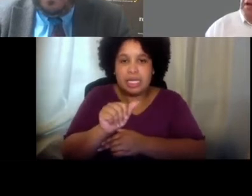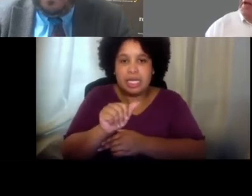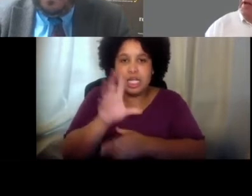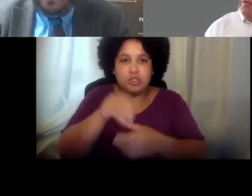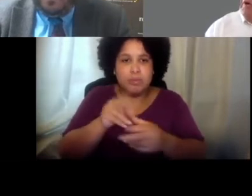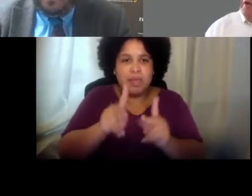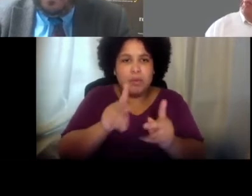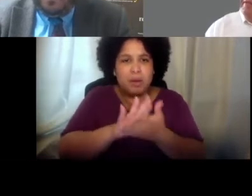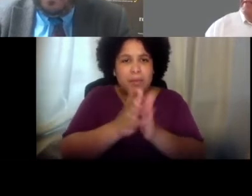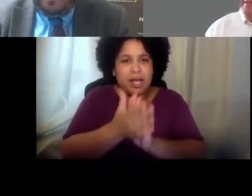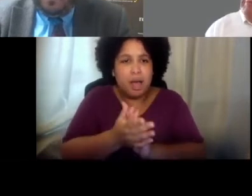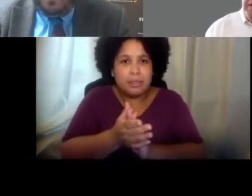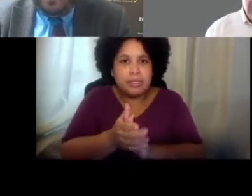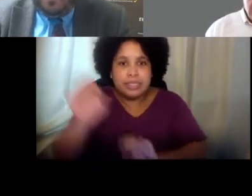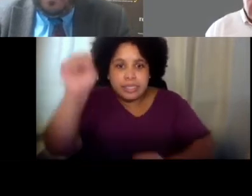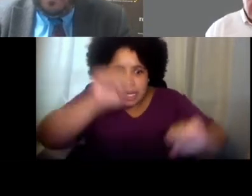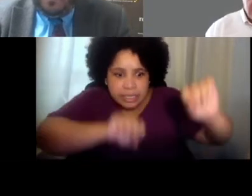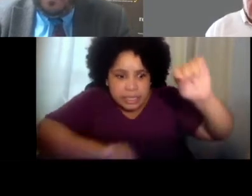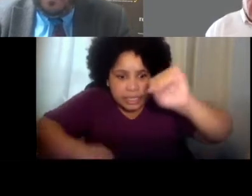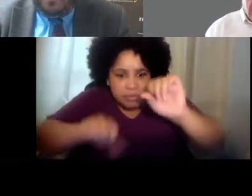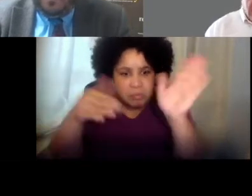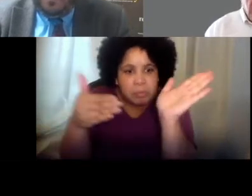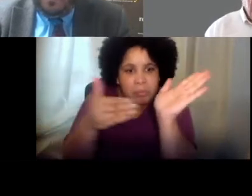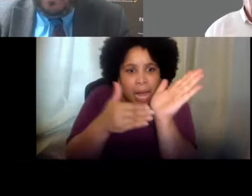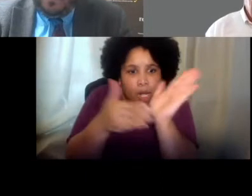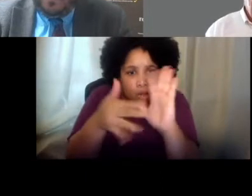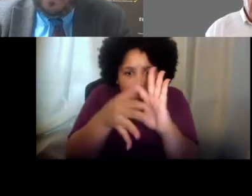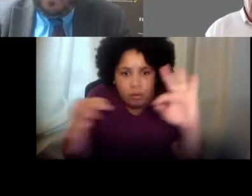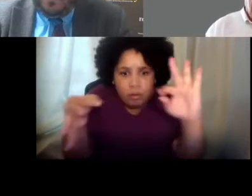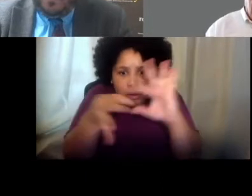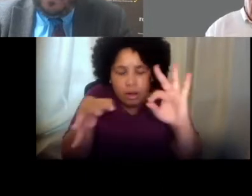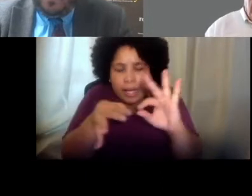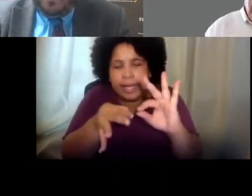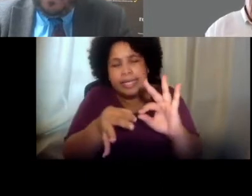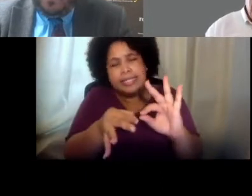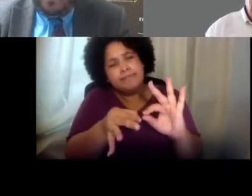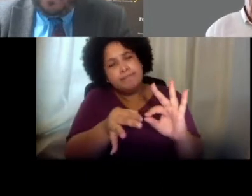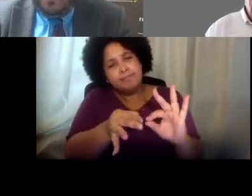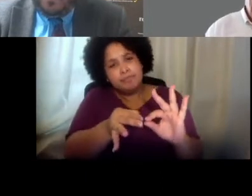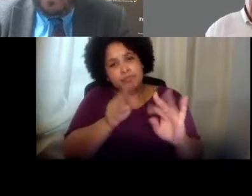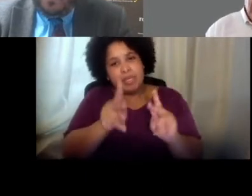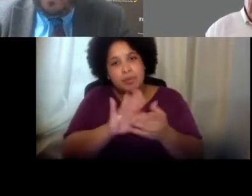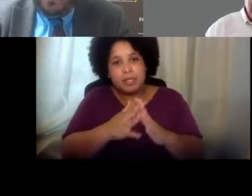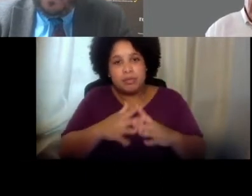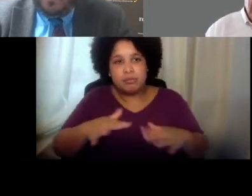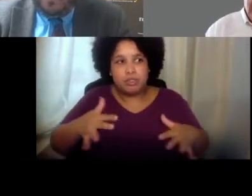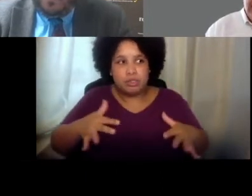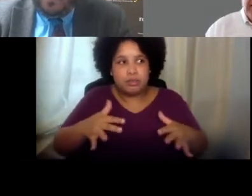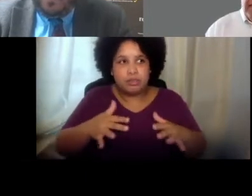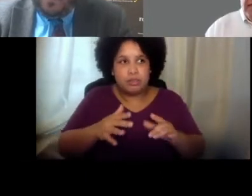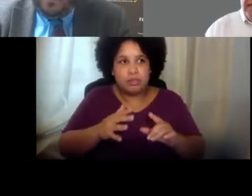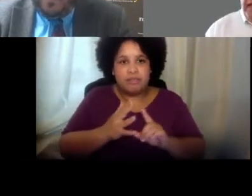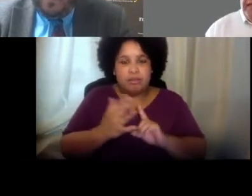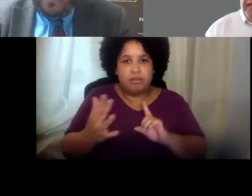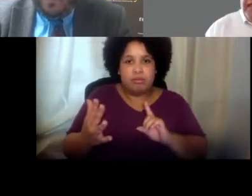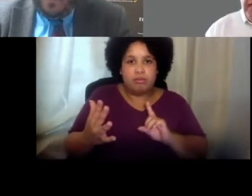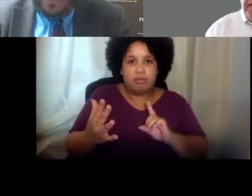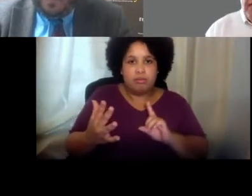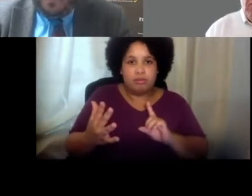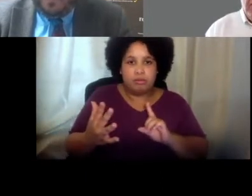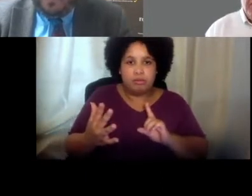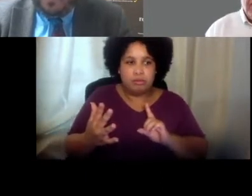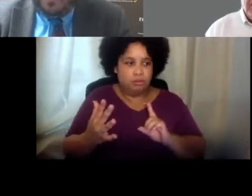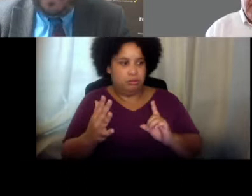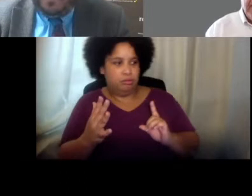or talk about this in medical terms. And when you do that, people get nervous, they get alienated,